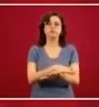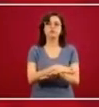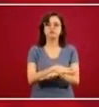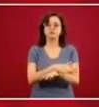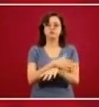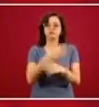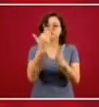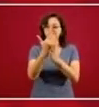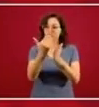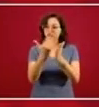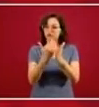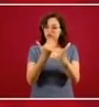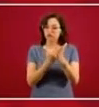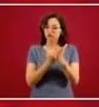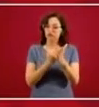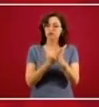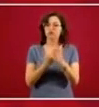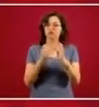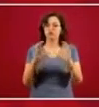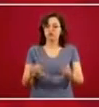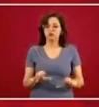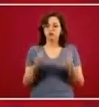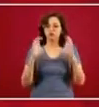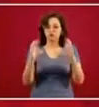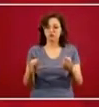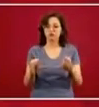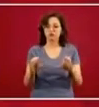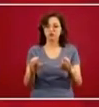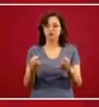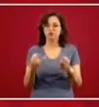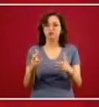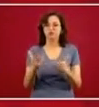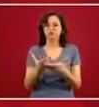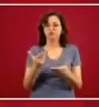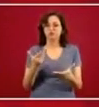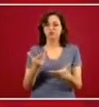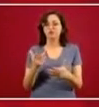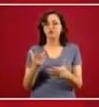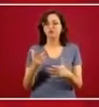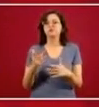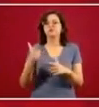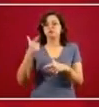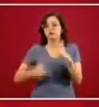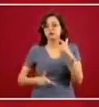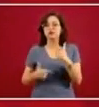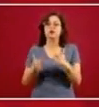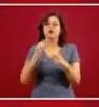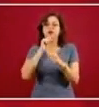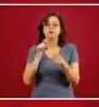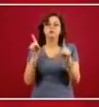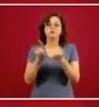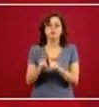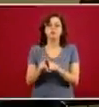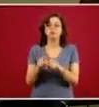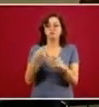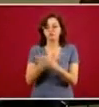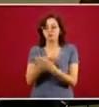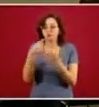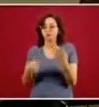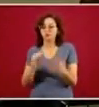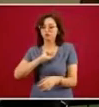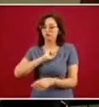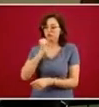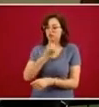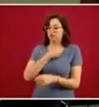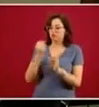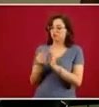their doubts regarding health protocols, regarding hospital guidelines,